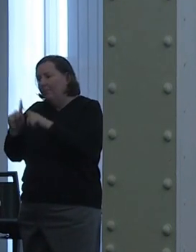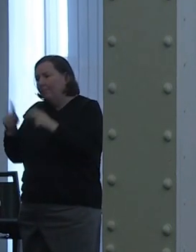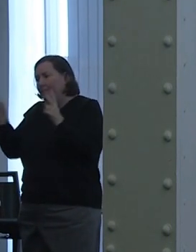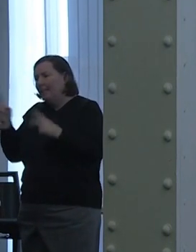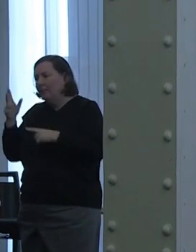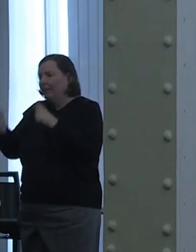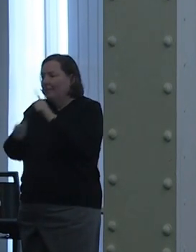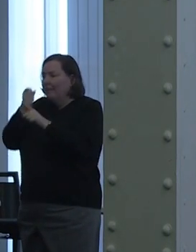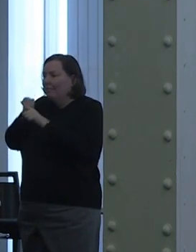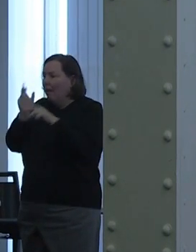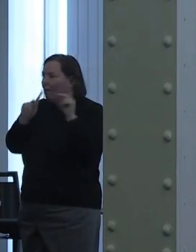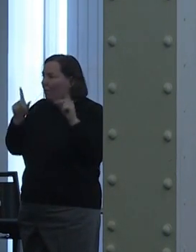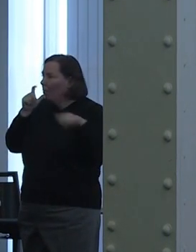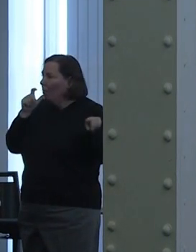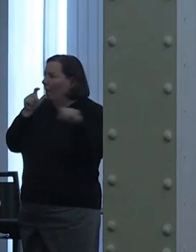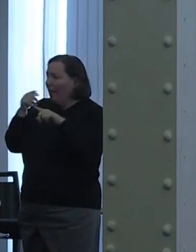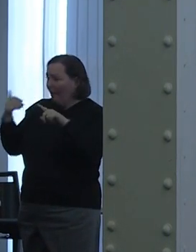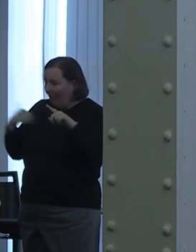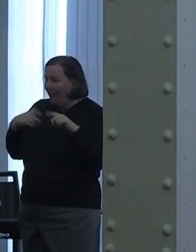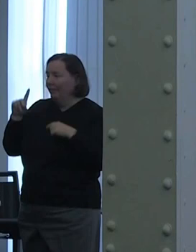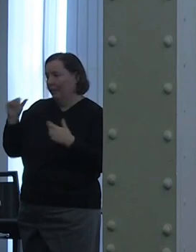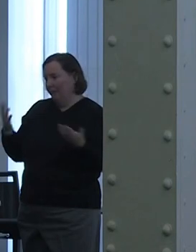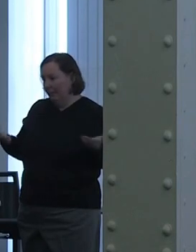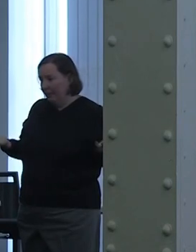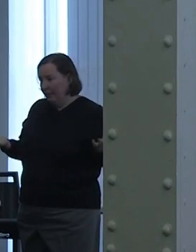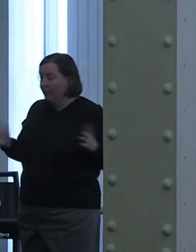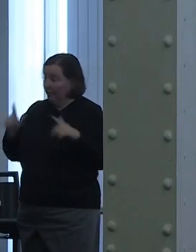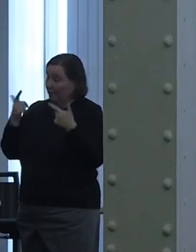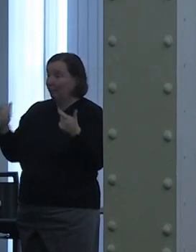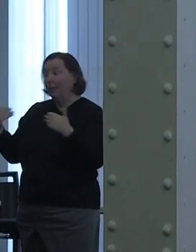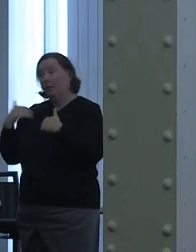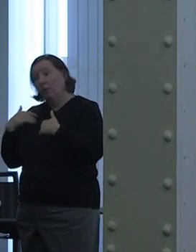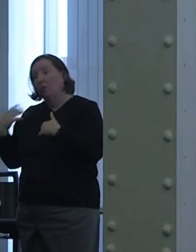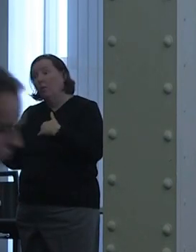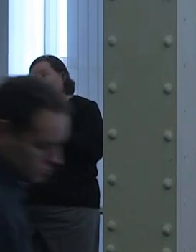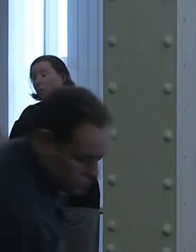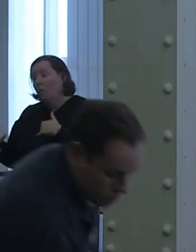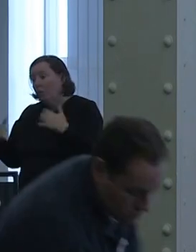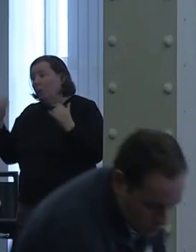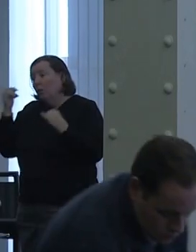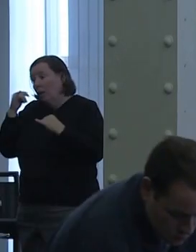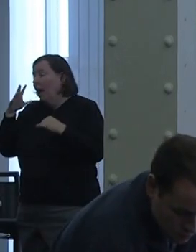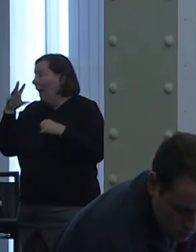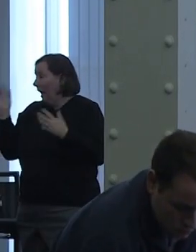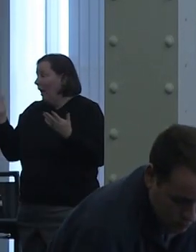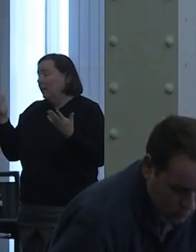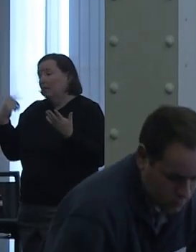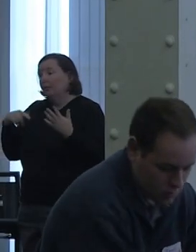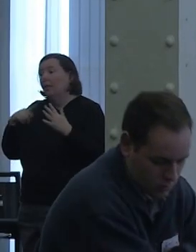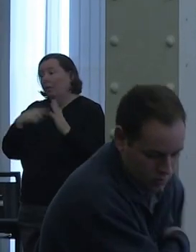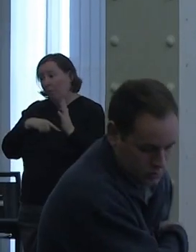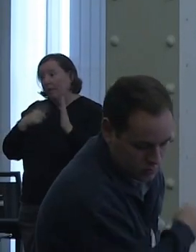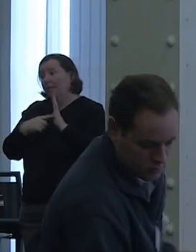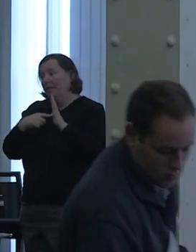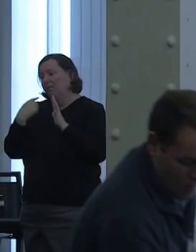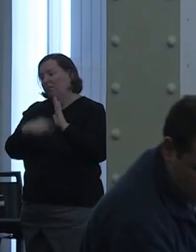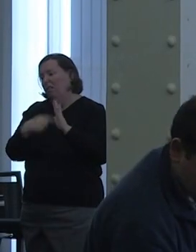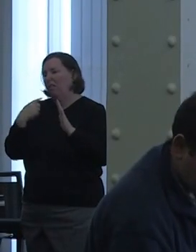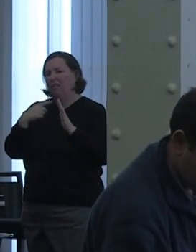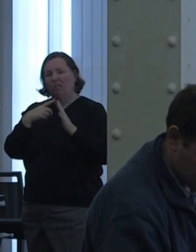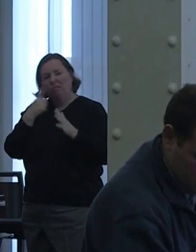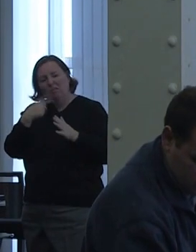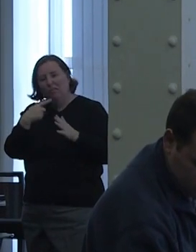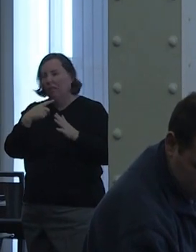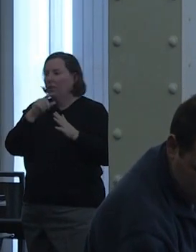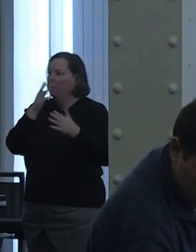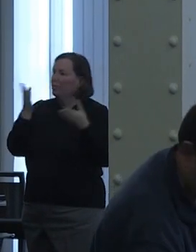Americans with disabilities. It's a big task, and honestly, it's one that we've gotten criticized for over the years for